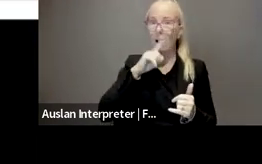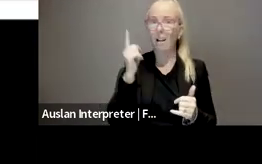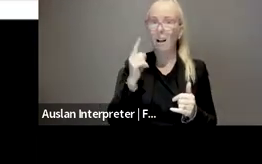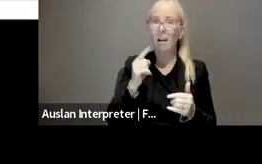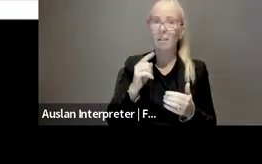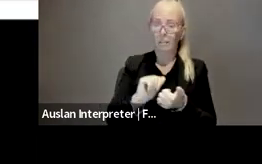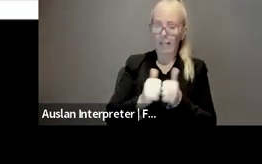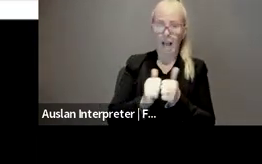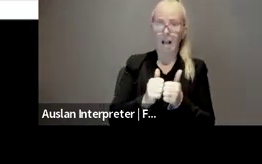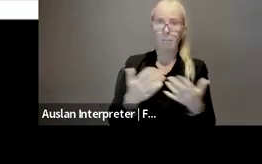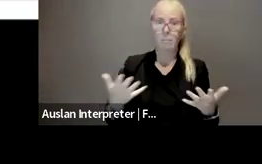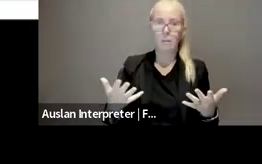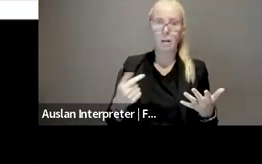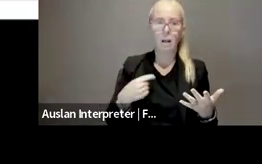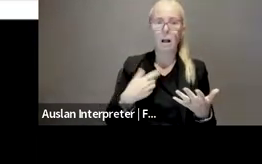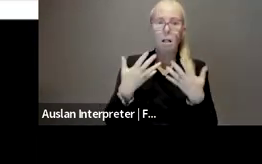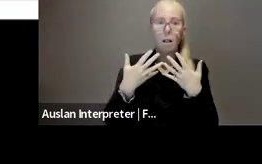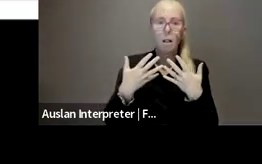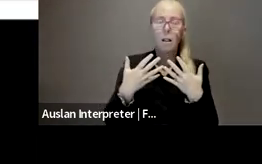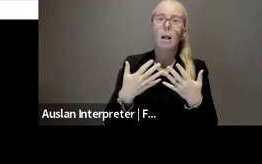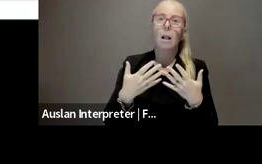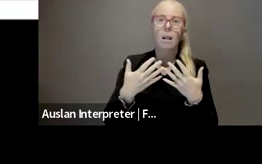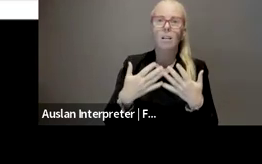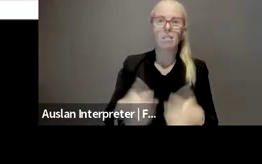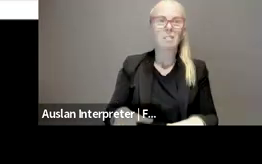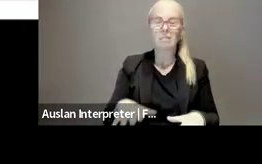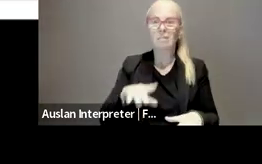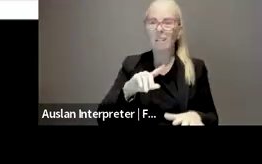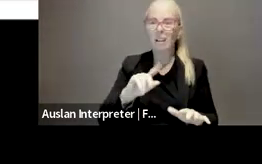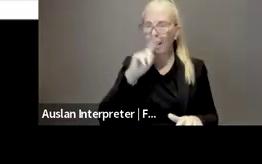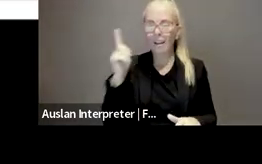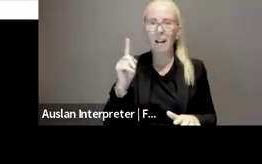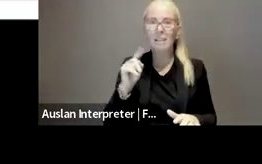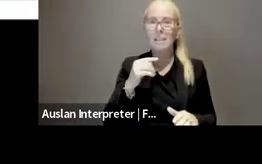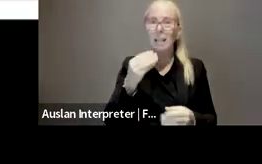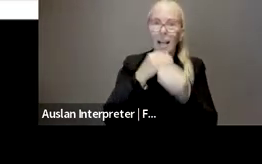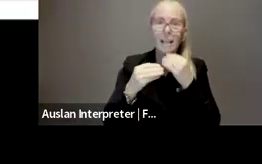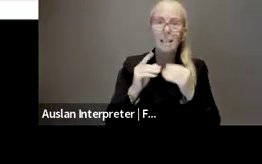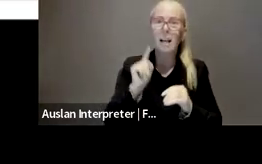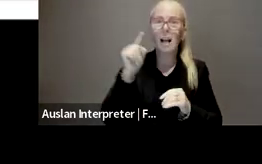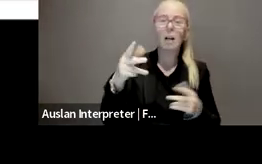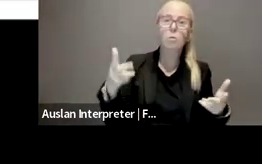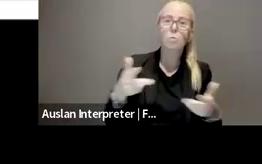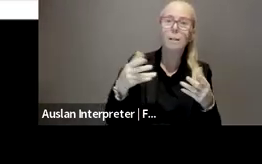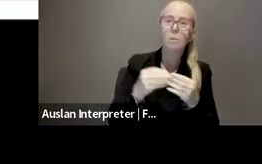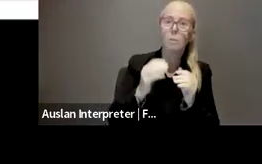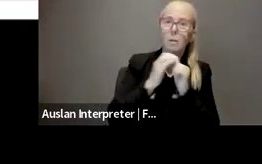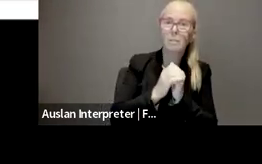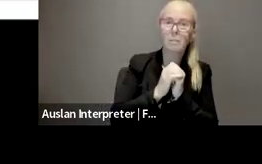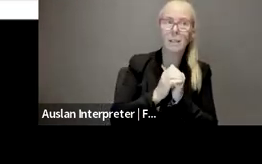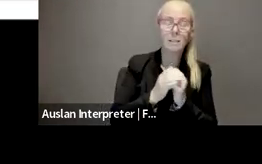I lost eating out with friends. And like so many of us, I lost connection with everyone during the